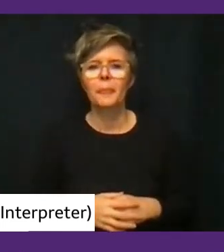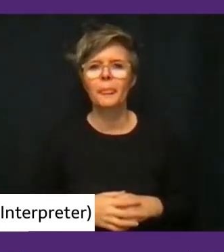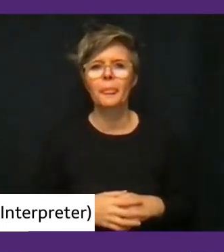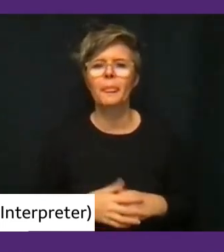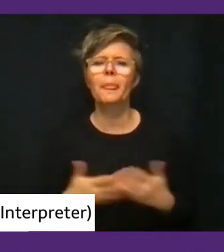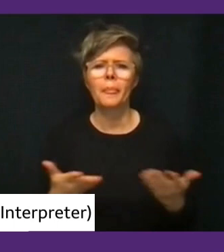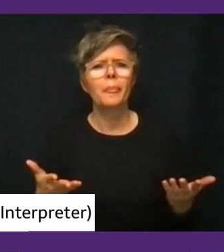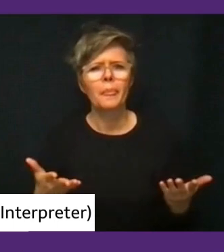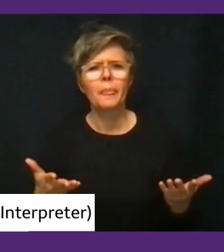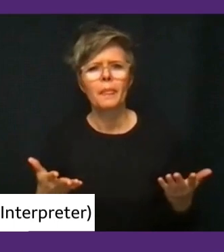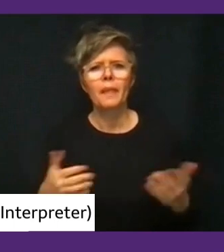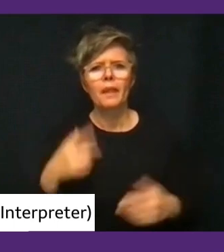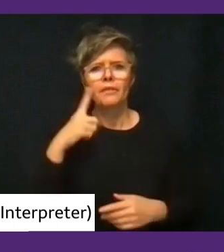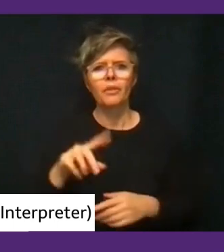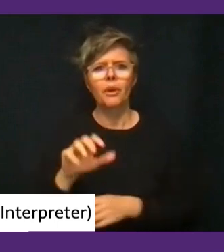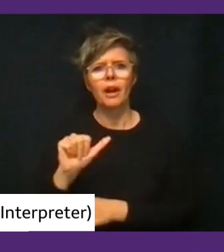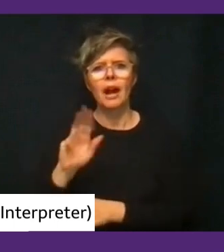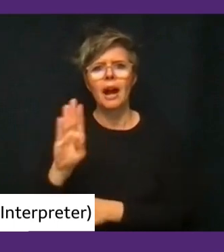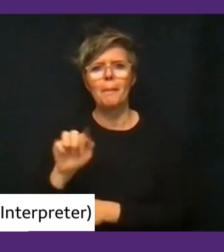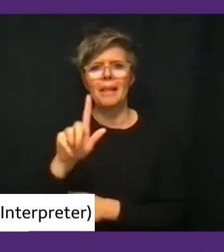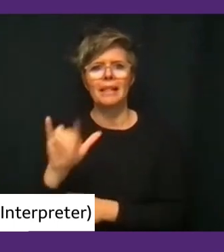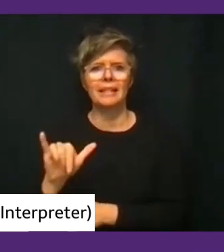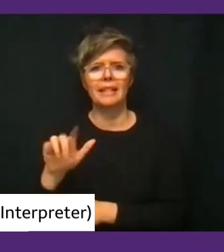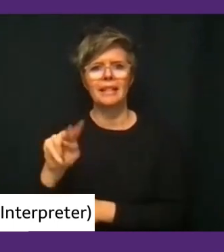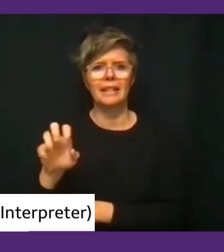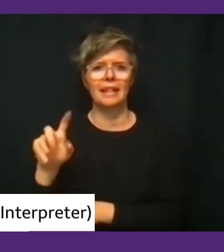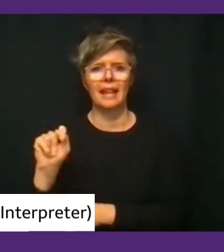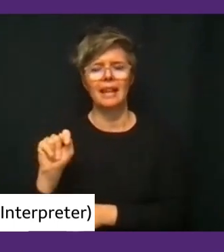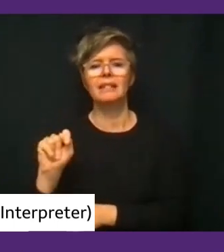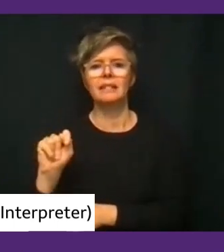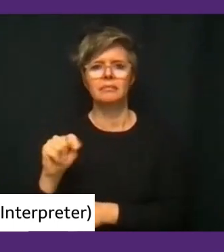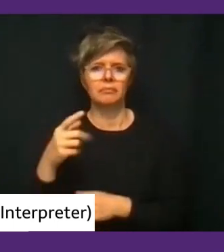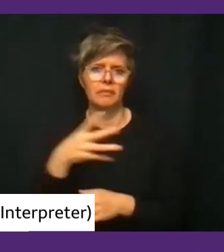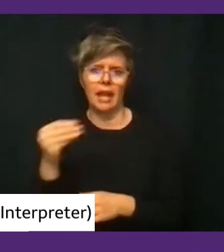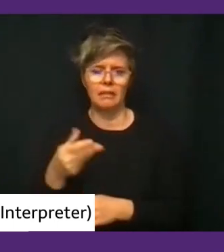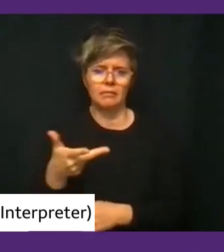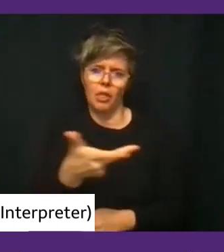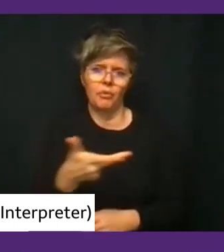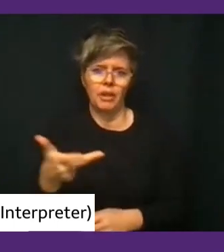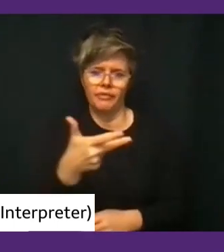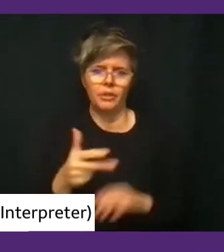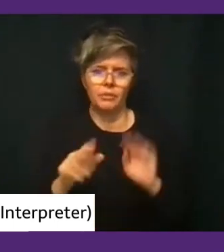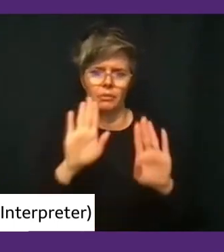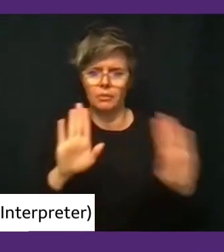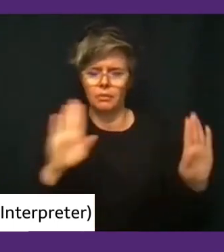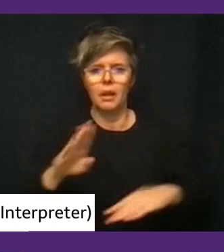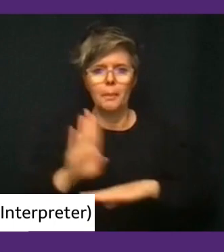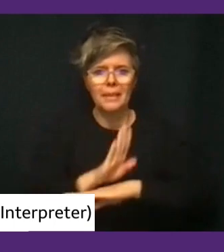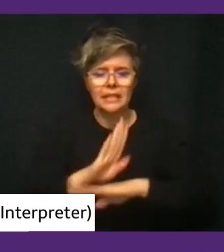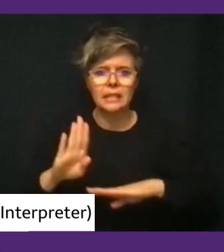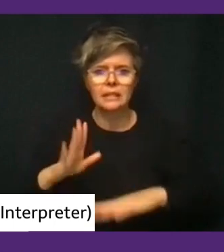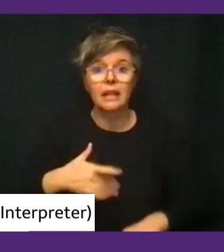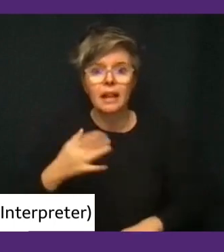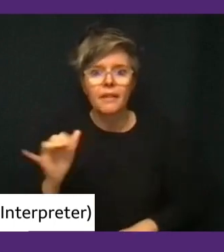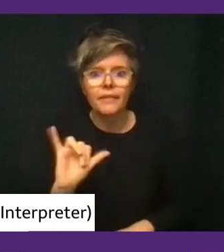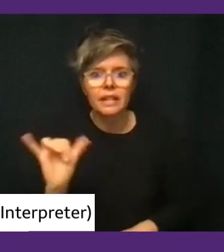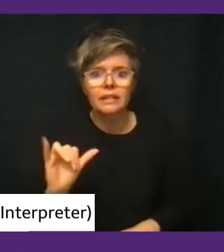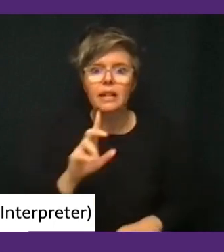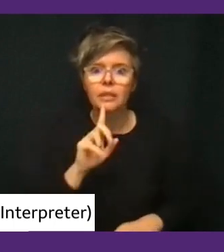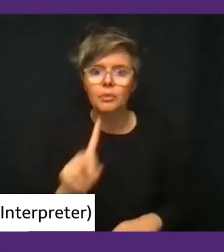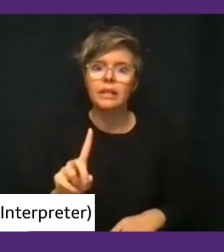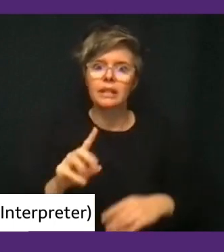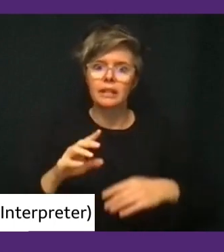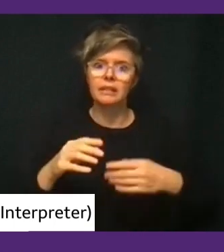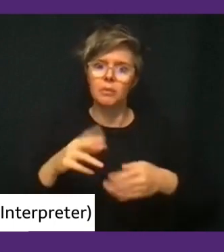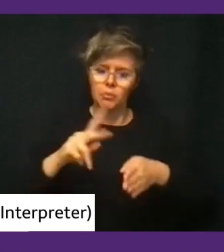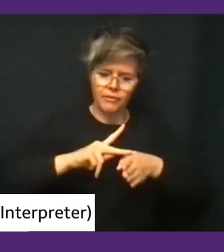so for AbilityNet, and I know for you guys as well, the profession feels like it's growing. we're struggling to recruit people with